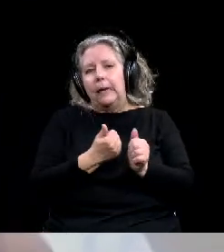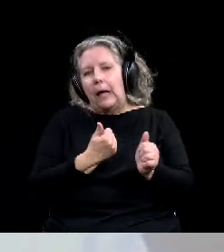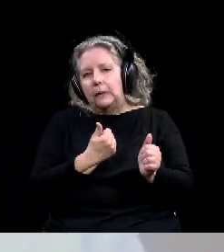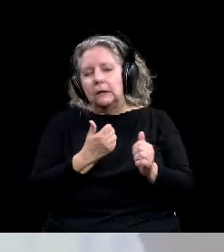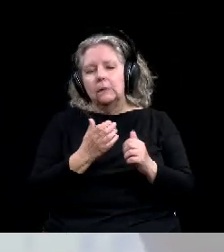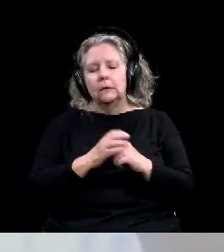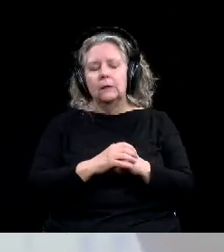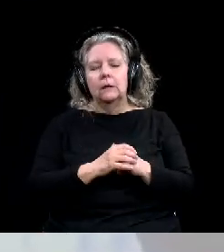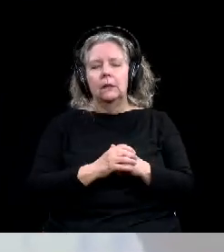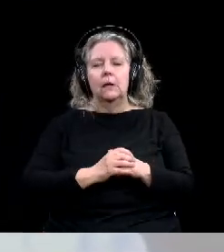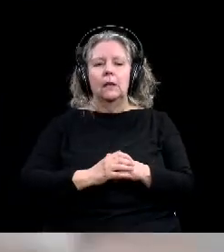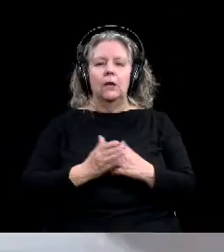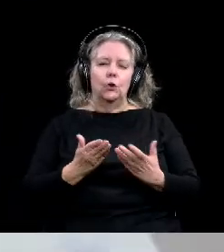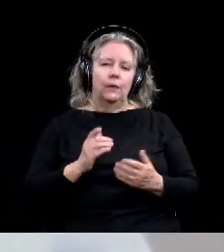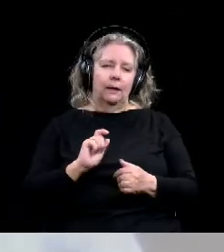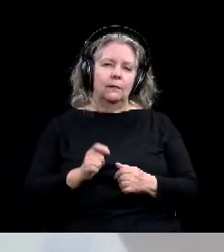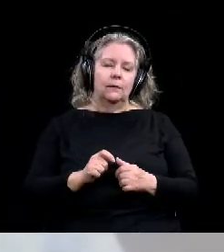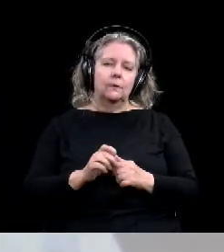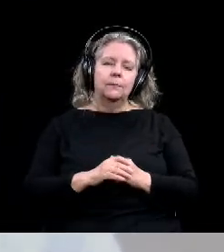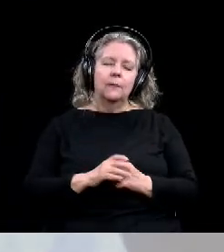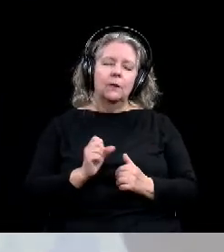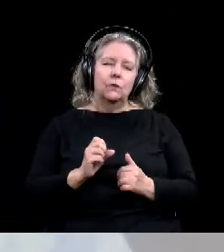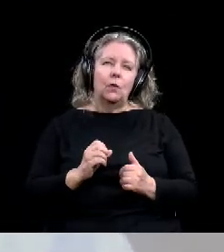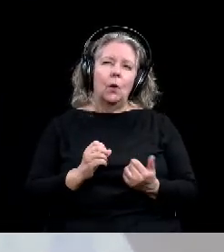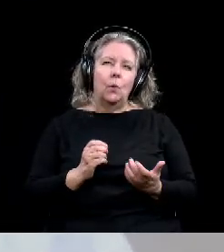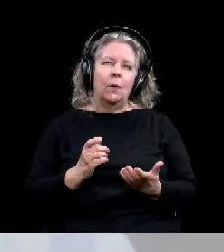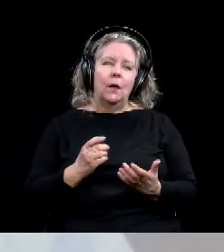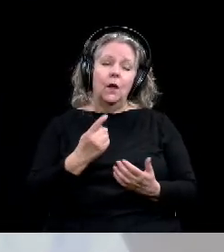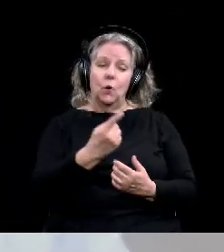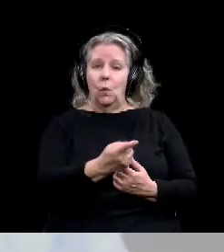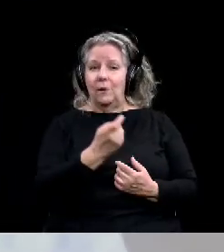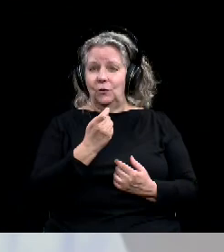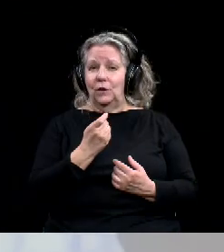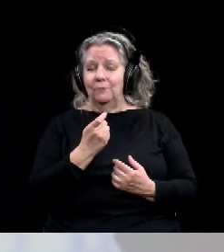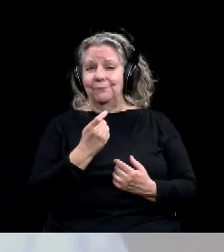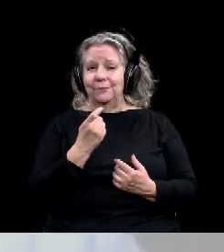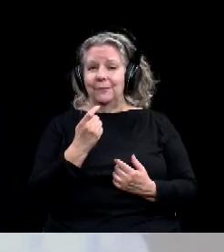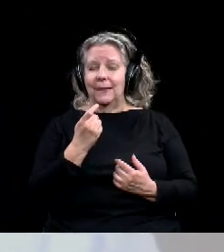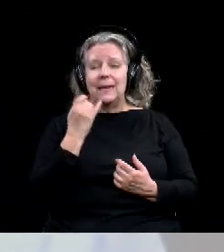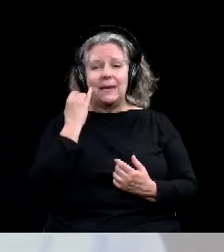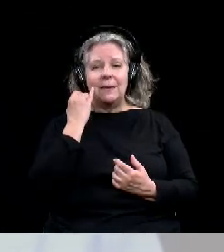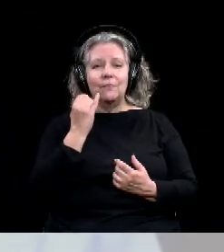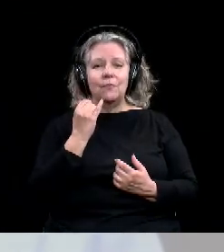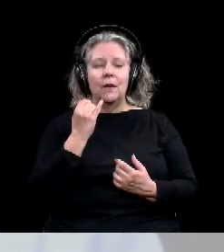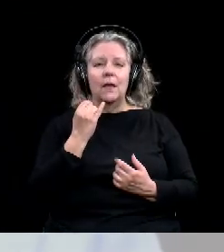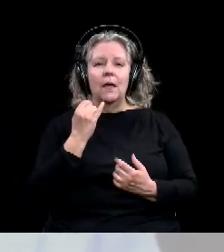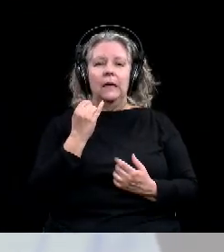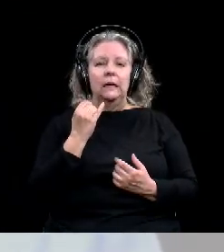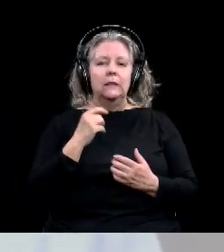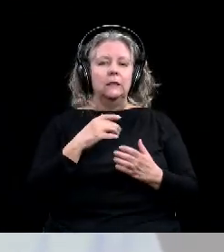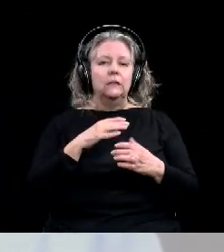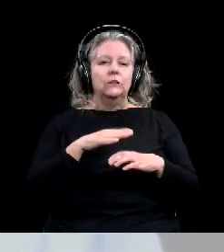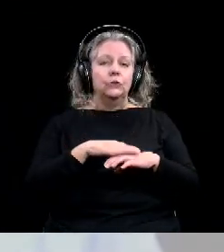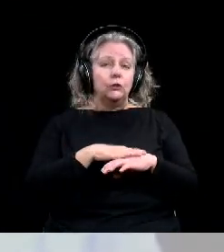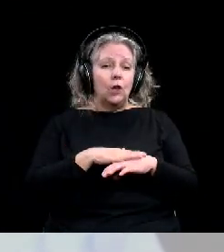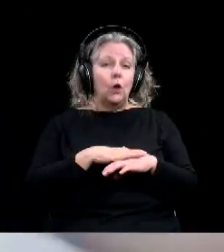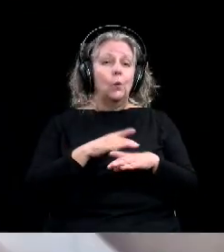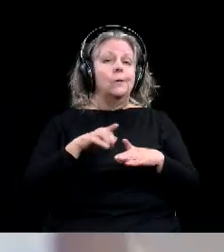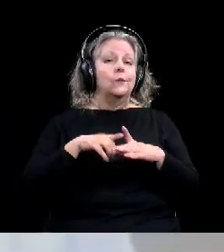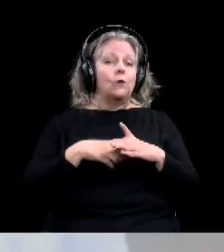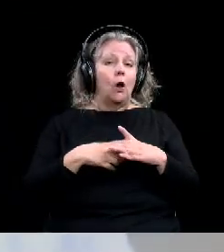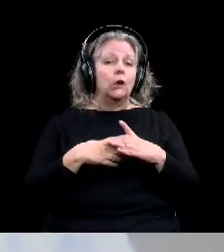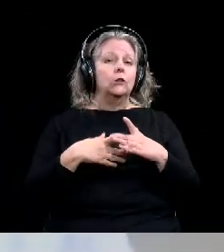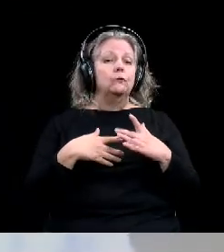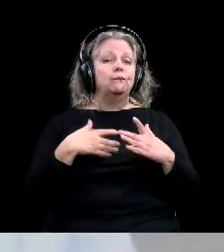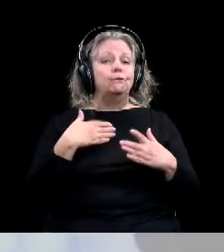rollout has made an impact, might just be, you might just tweak the